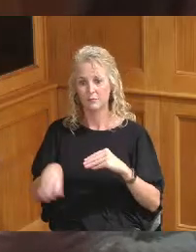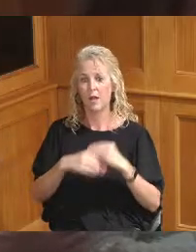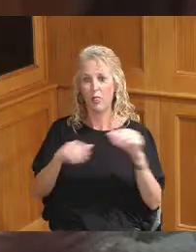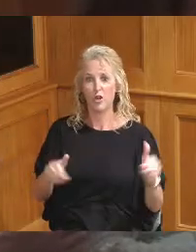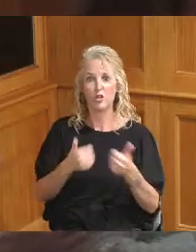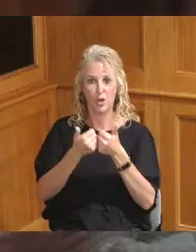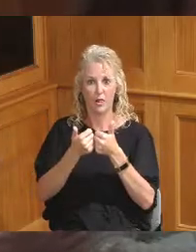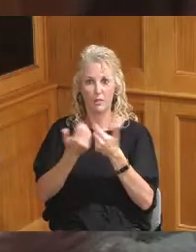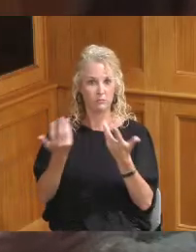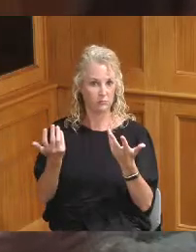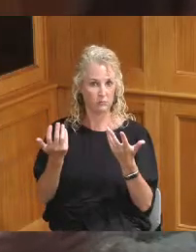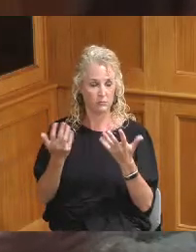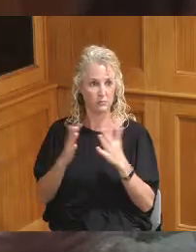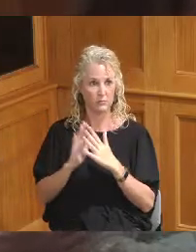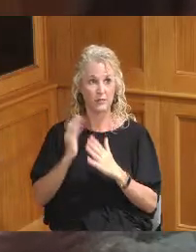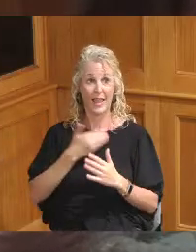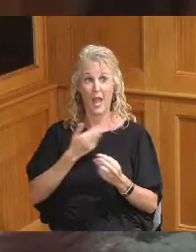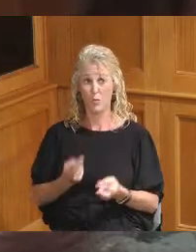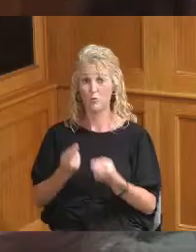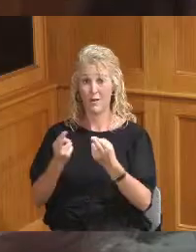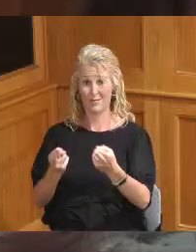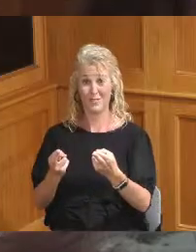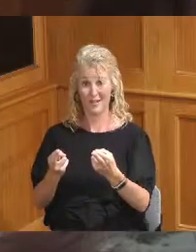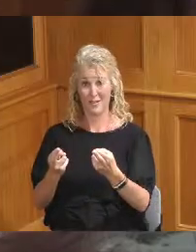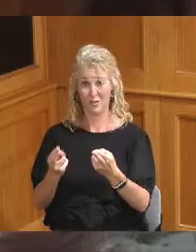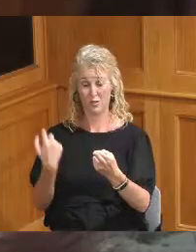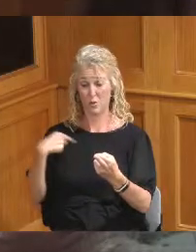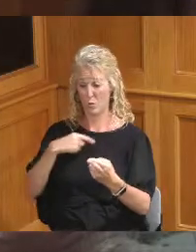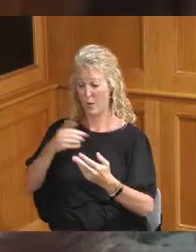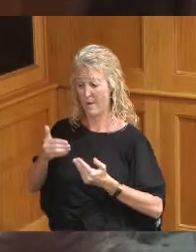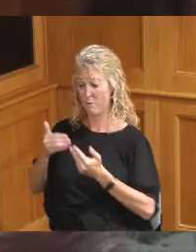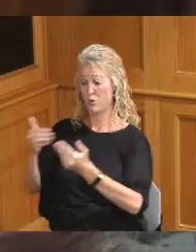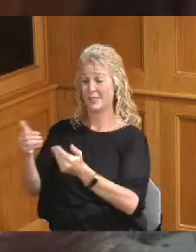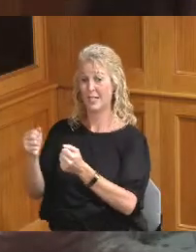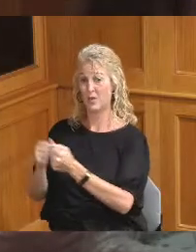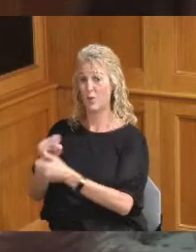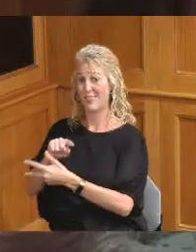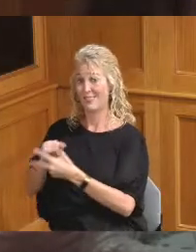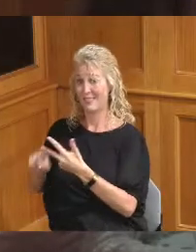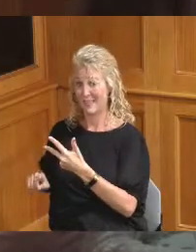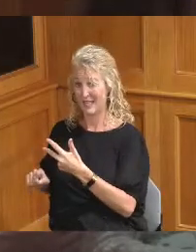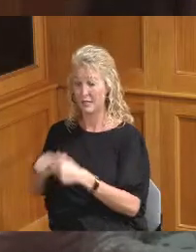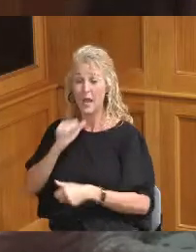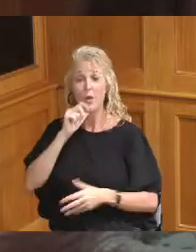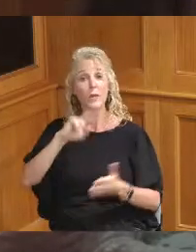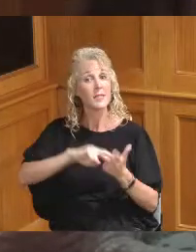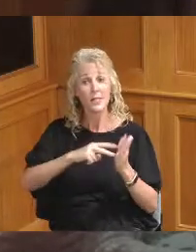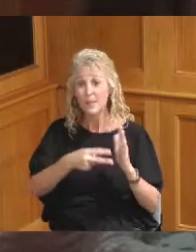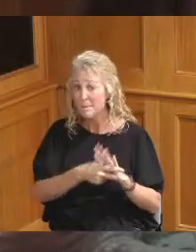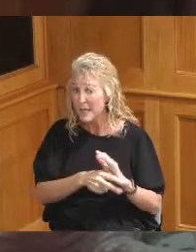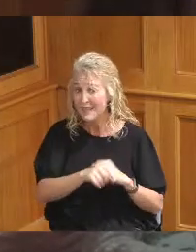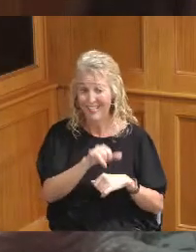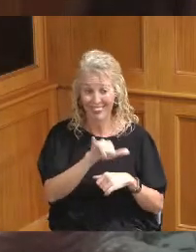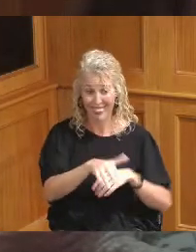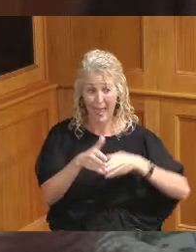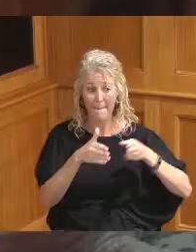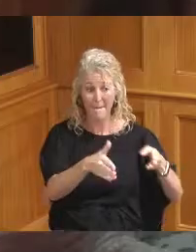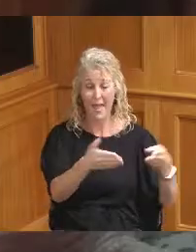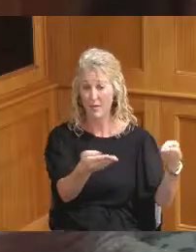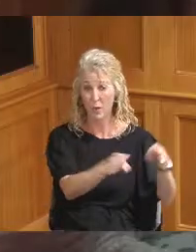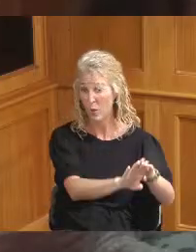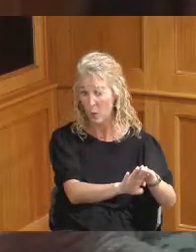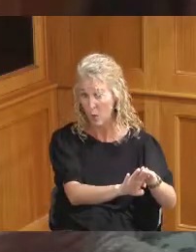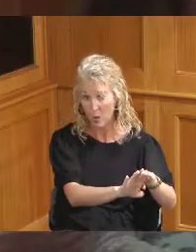And our recommendation is that we proceed with these. It doesn't mean we couldn't someday come back and evaluate a